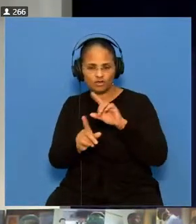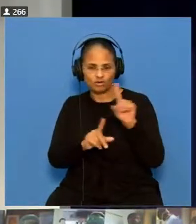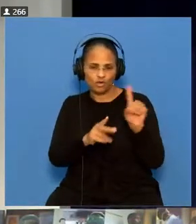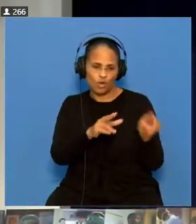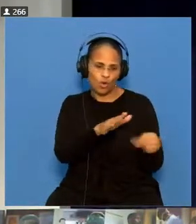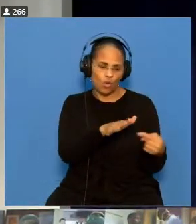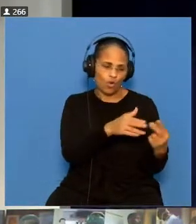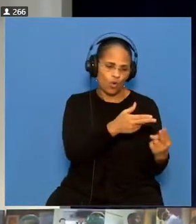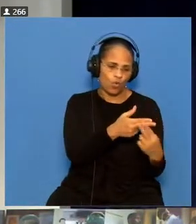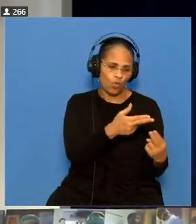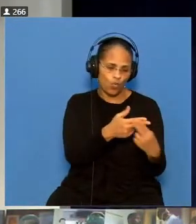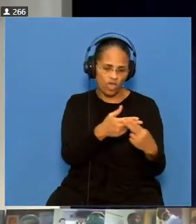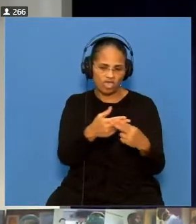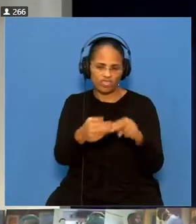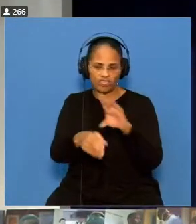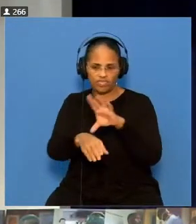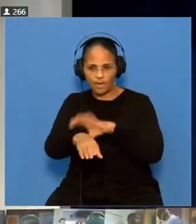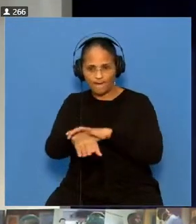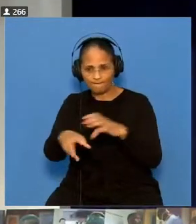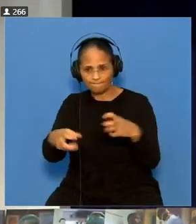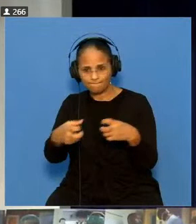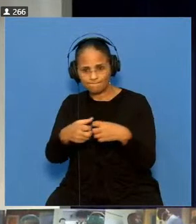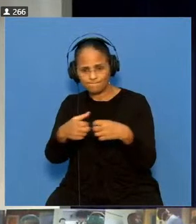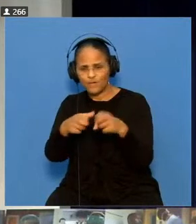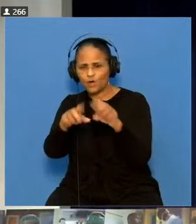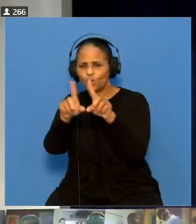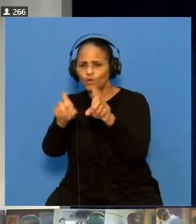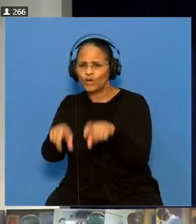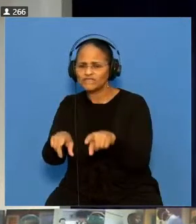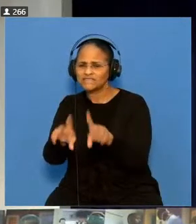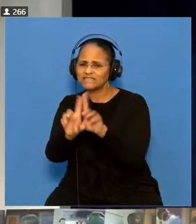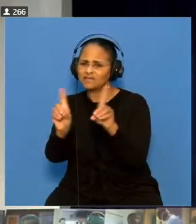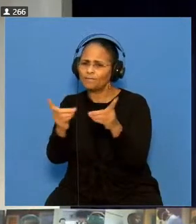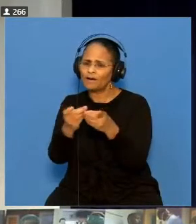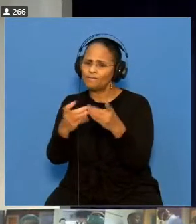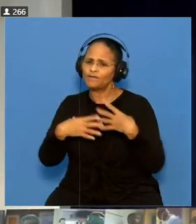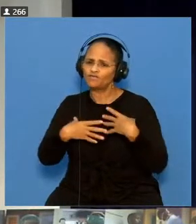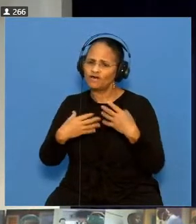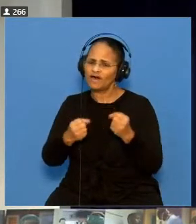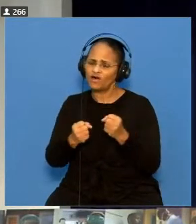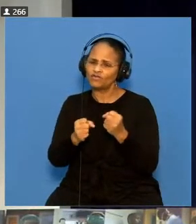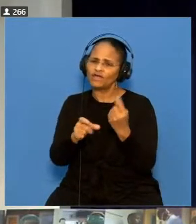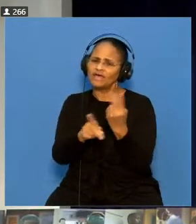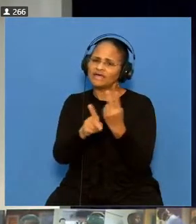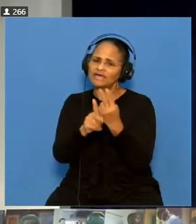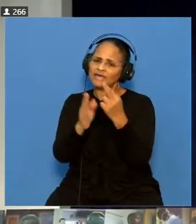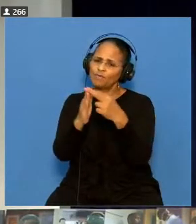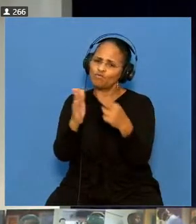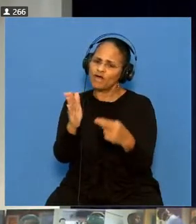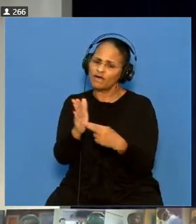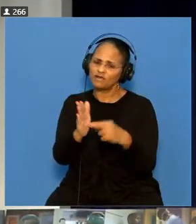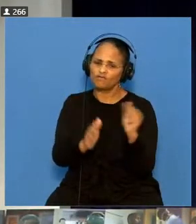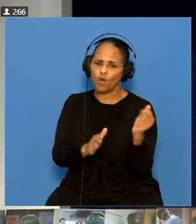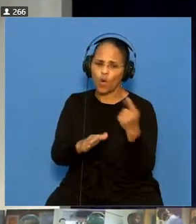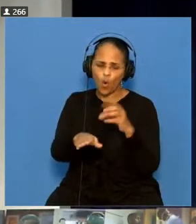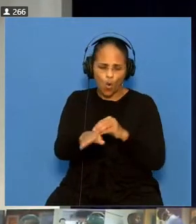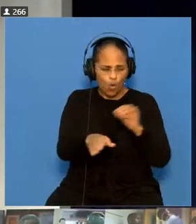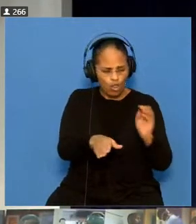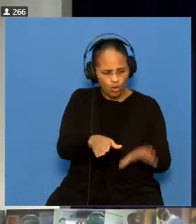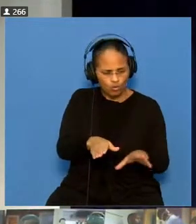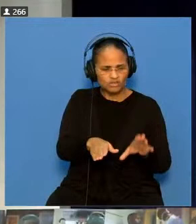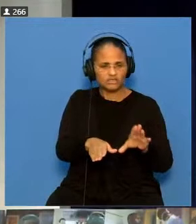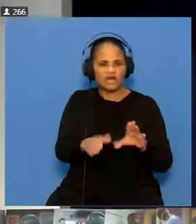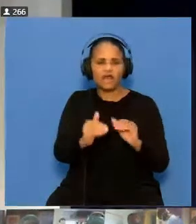with an electronic monitoring bracelet. So my question is, does the Department of Health keep record of those who have lost their wristband? And how many